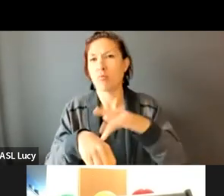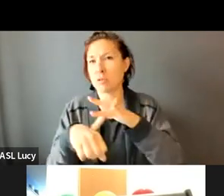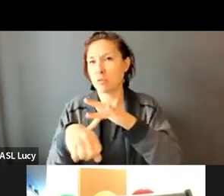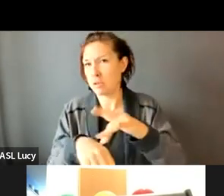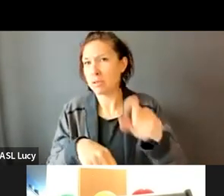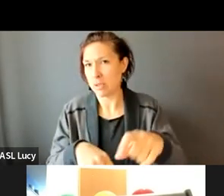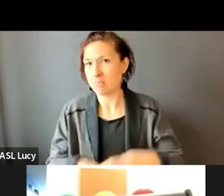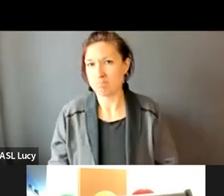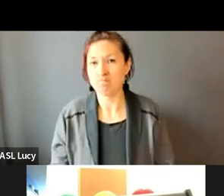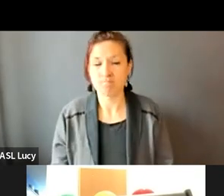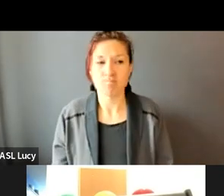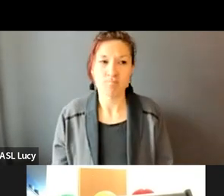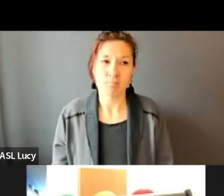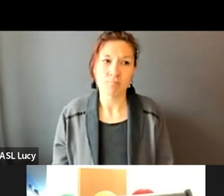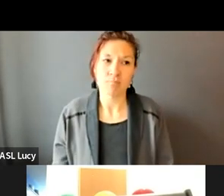um